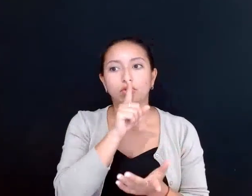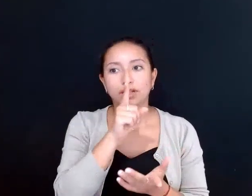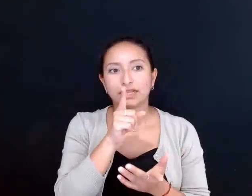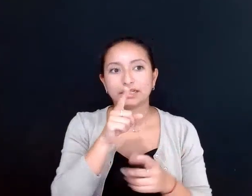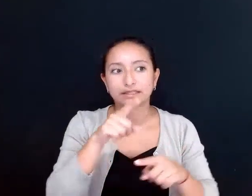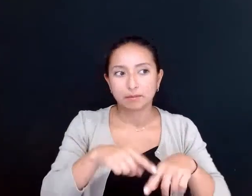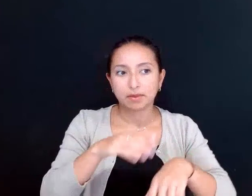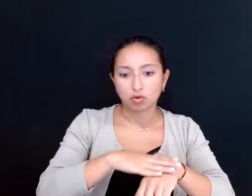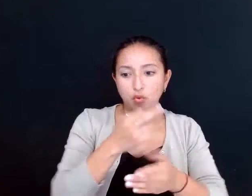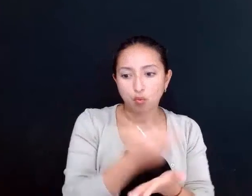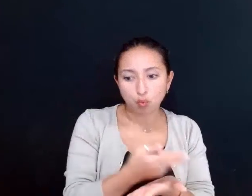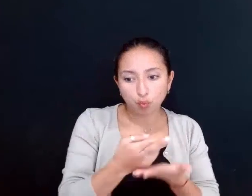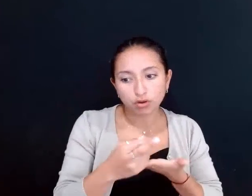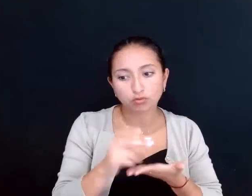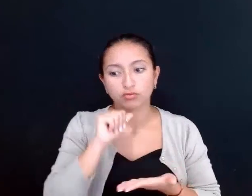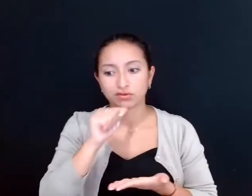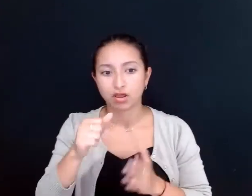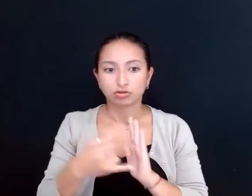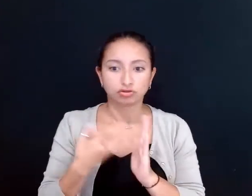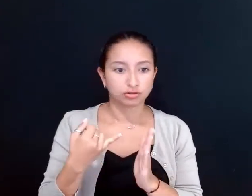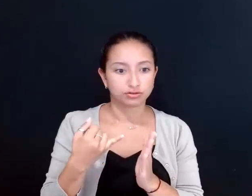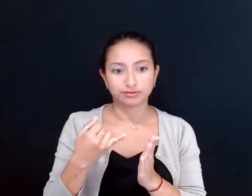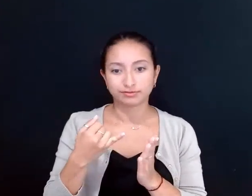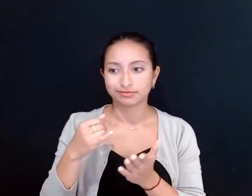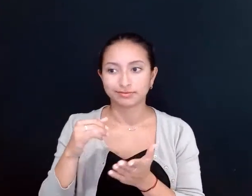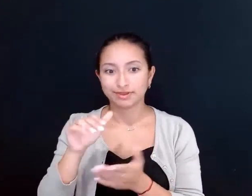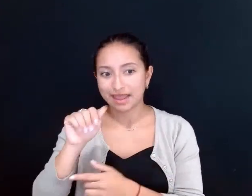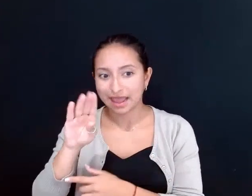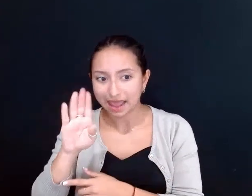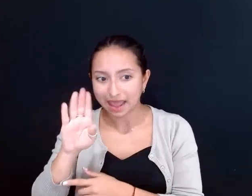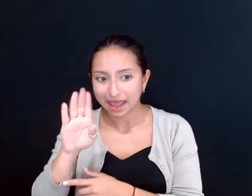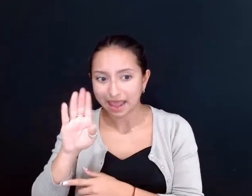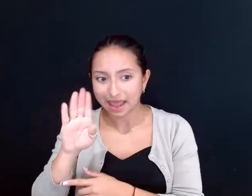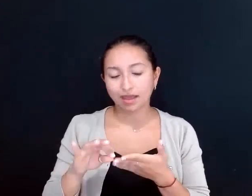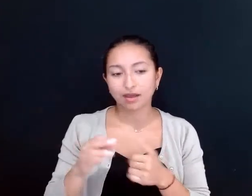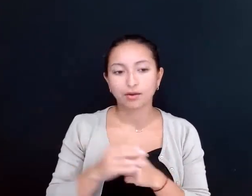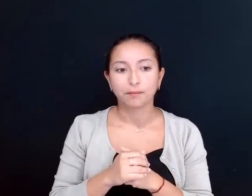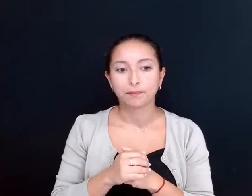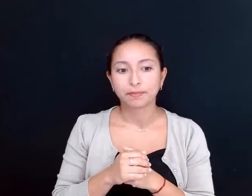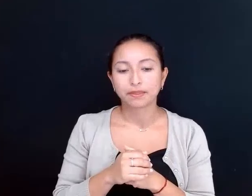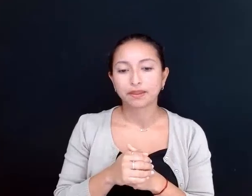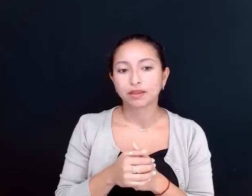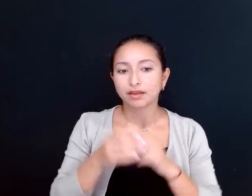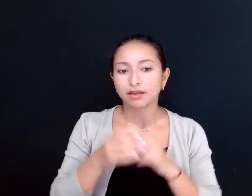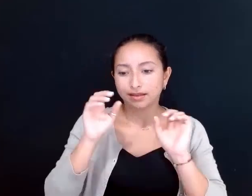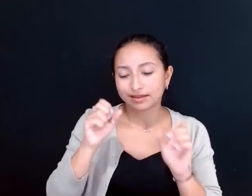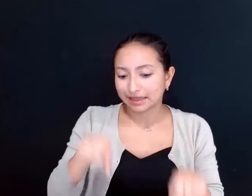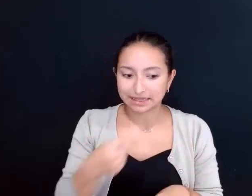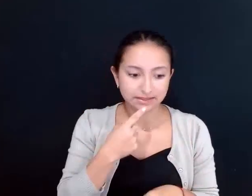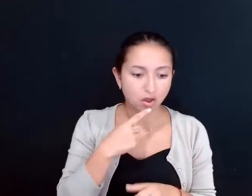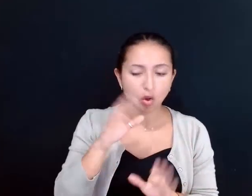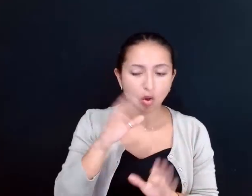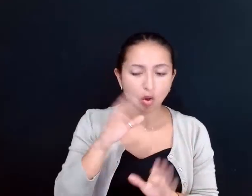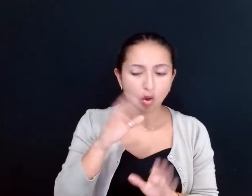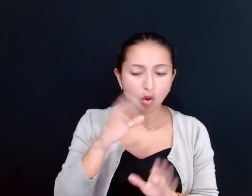So you can't say, "Oh, I'm just going to deposit my check in the ABLE account and then I could disregard counting measures for